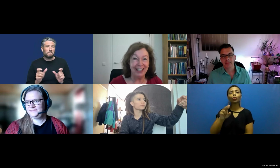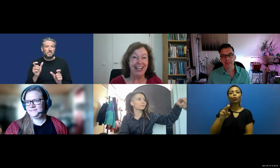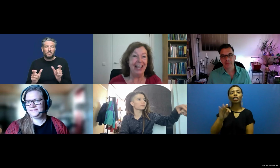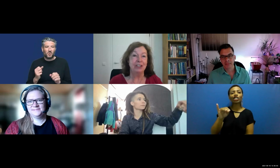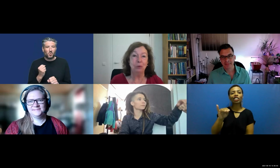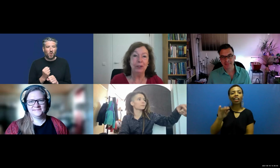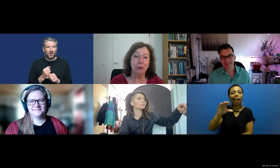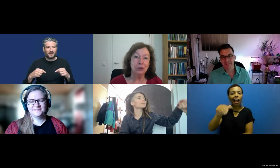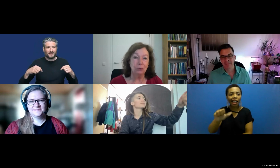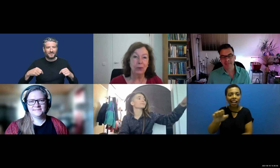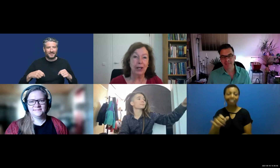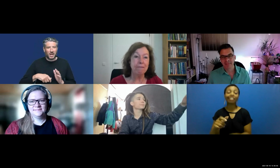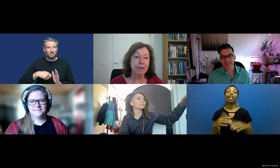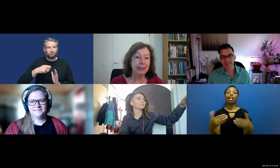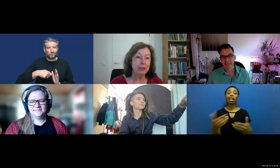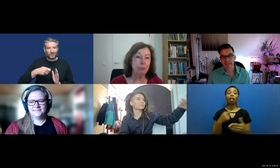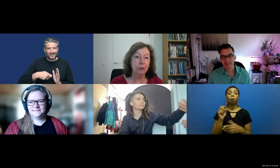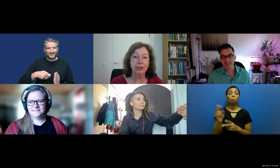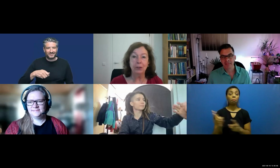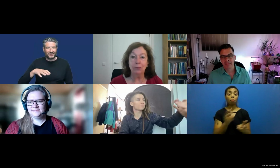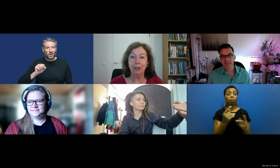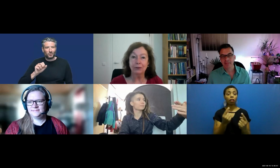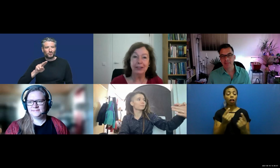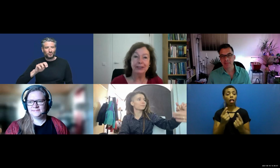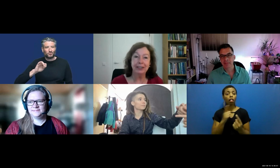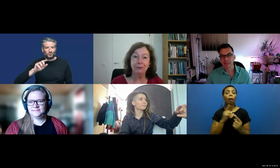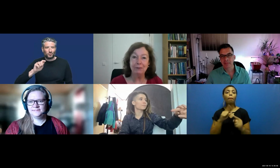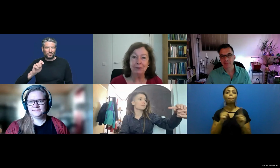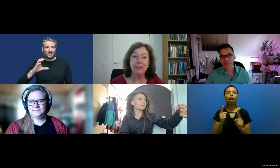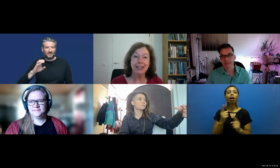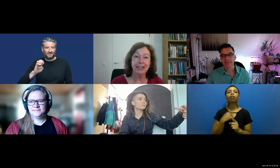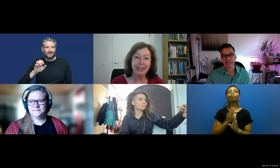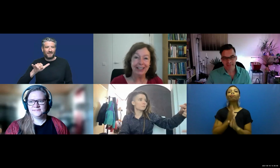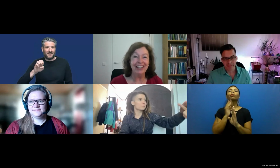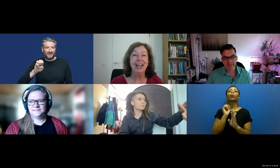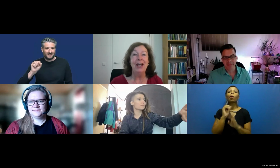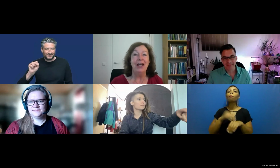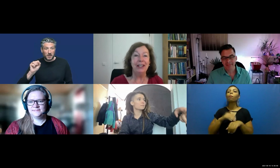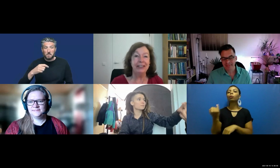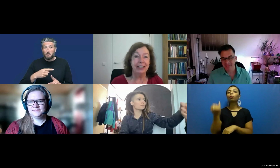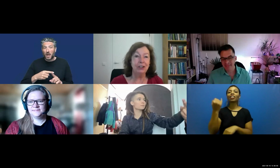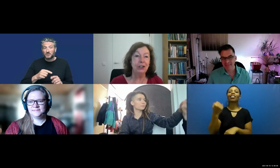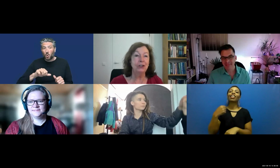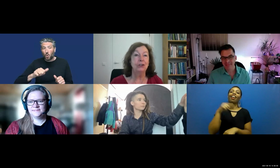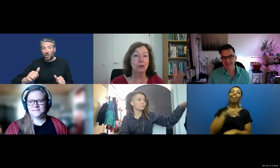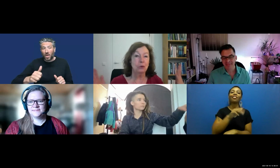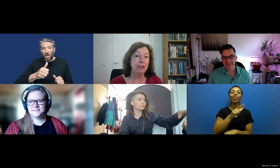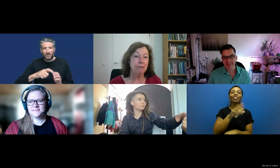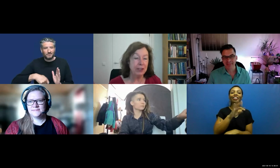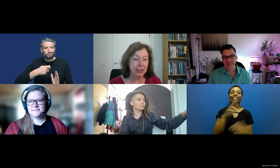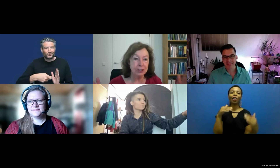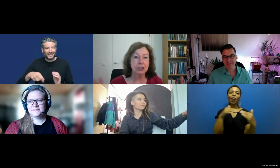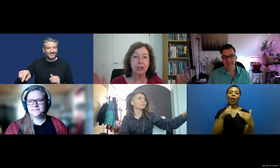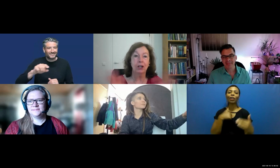researchers. And so, because what I find important, and Walter is agreeing with me, I think that the